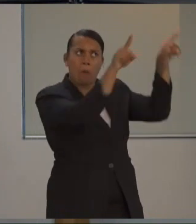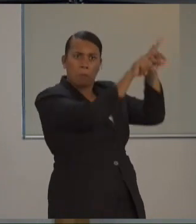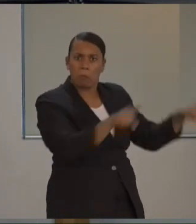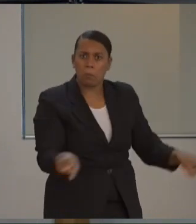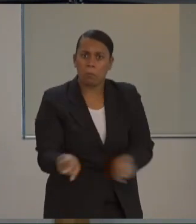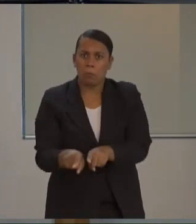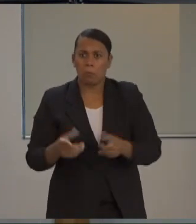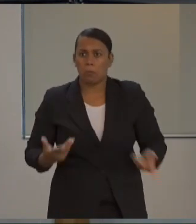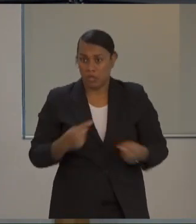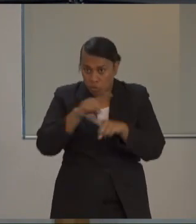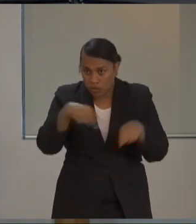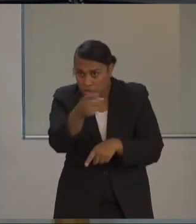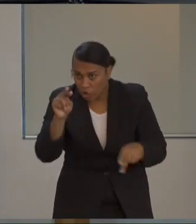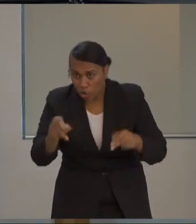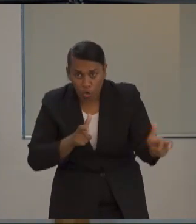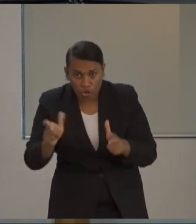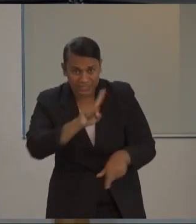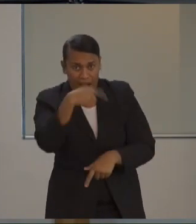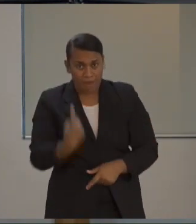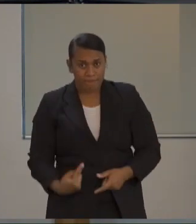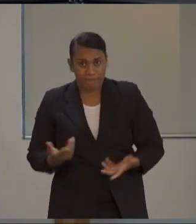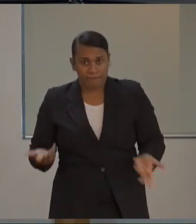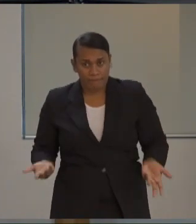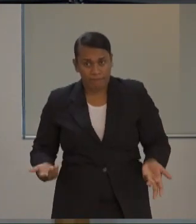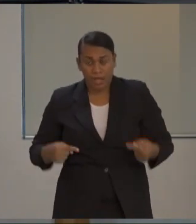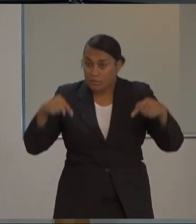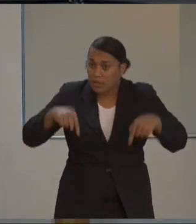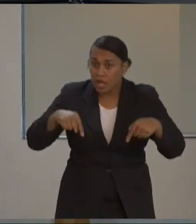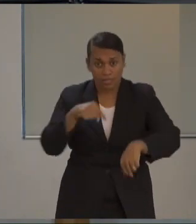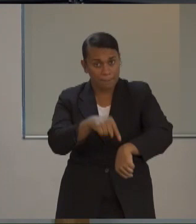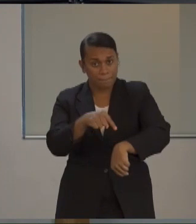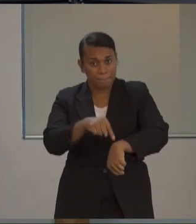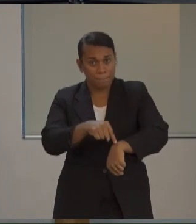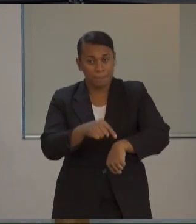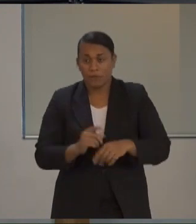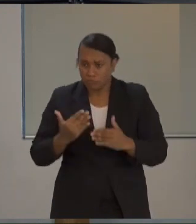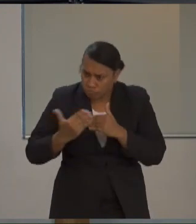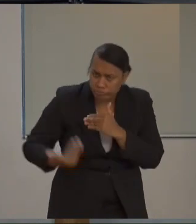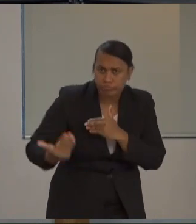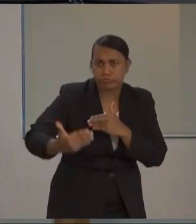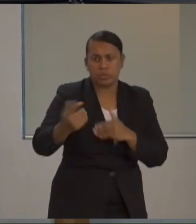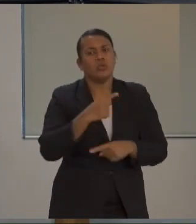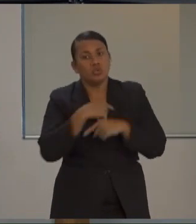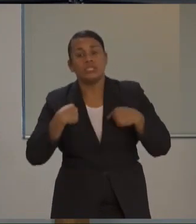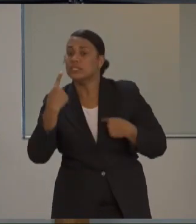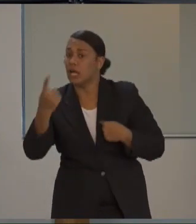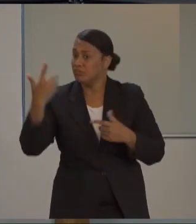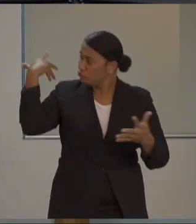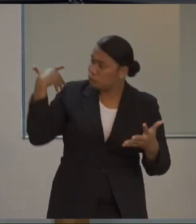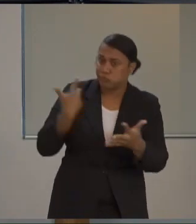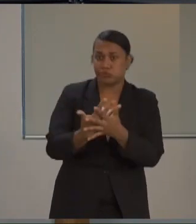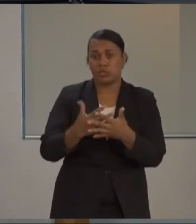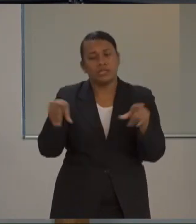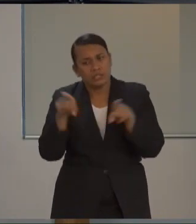need to control yourselves in this period that we are going through. And we've said it from the start. We will come out